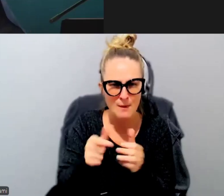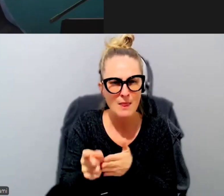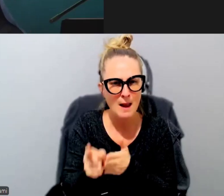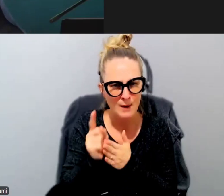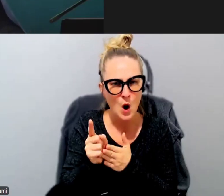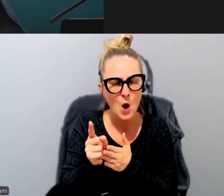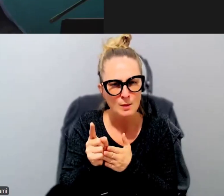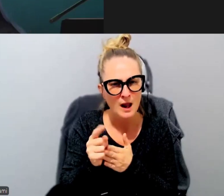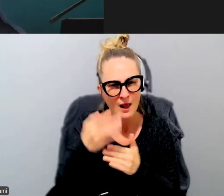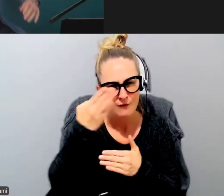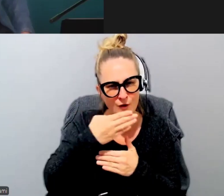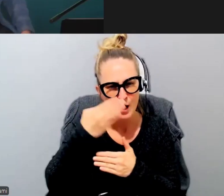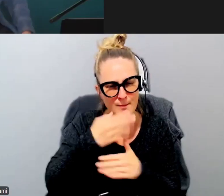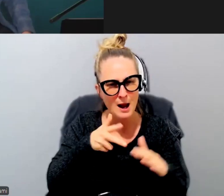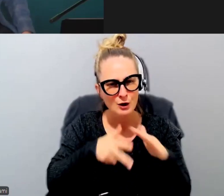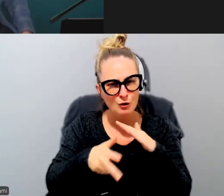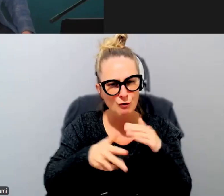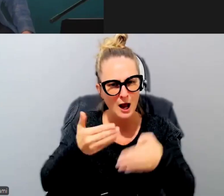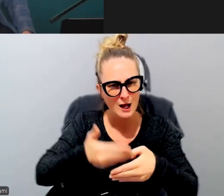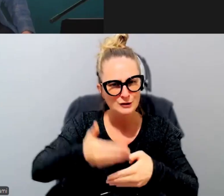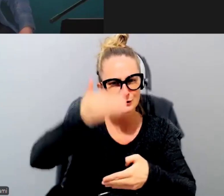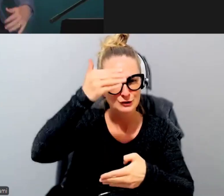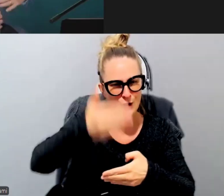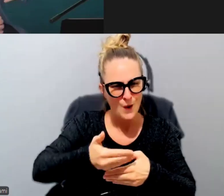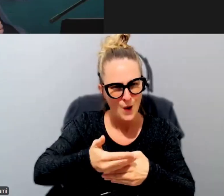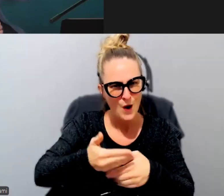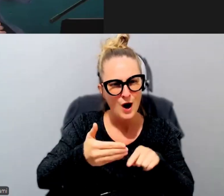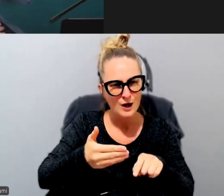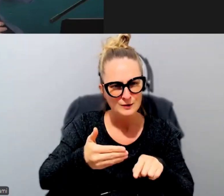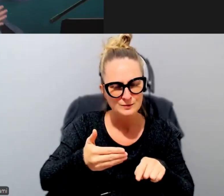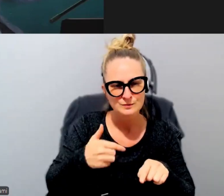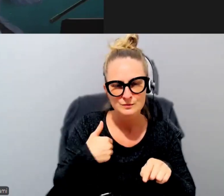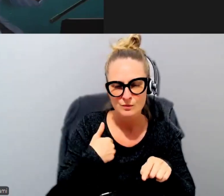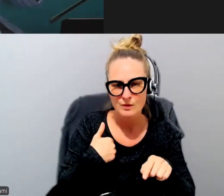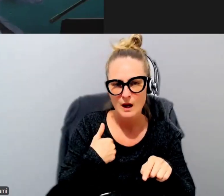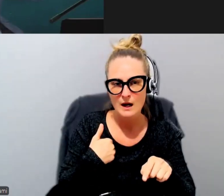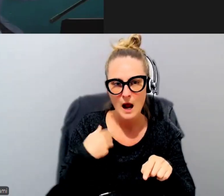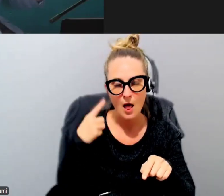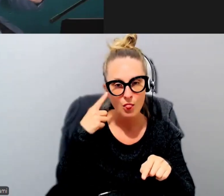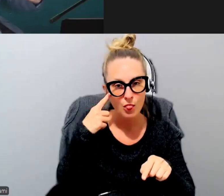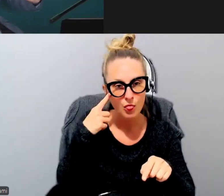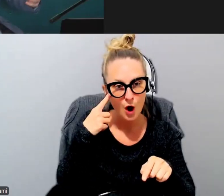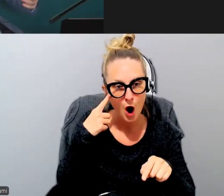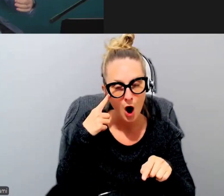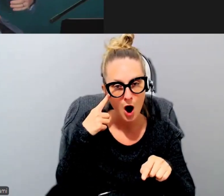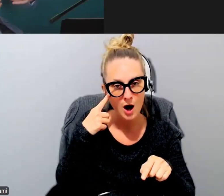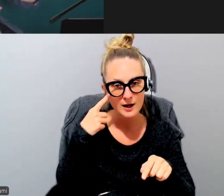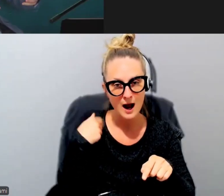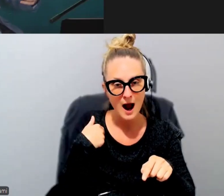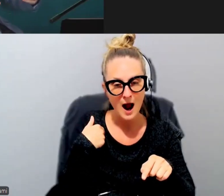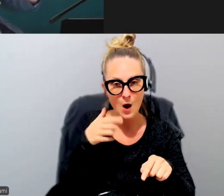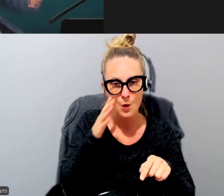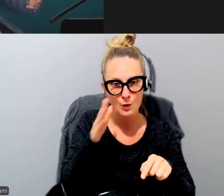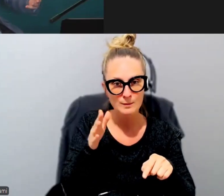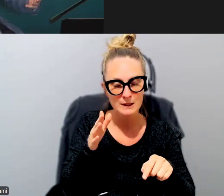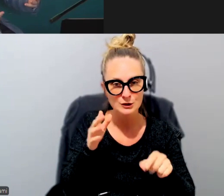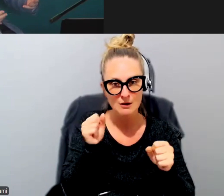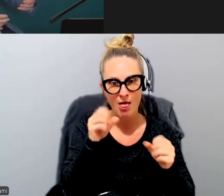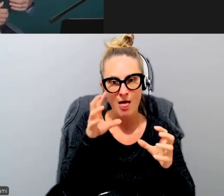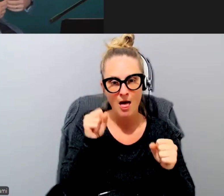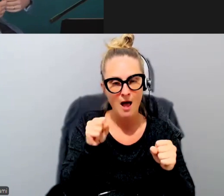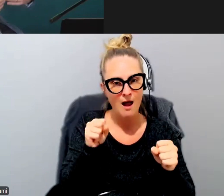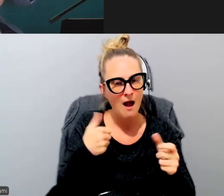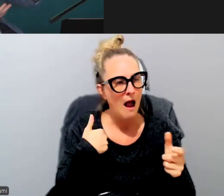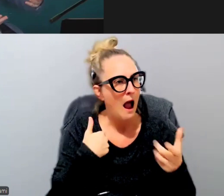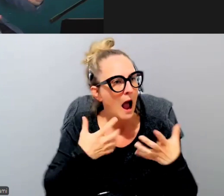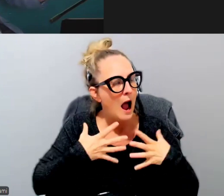specific usually when I tell it, but she's sitting right here. And I thought I was going to drop this bombshell by saying, I'm not having a bar mitzvah because I